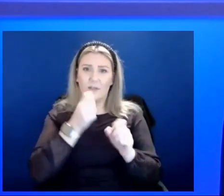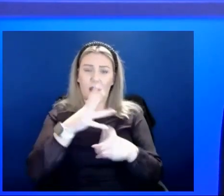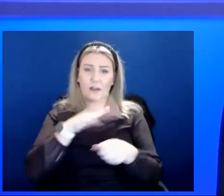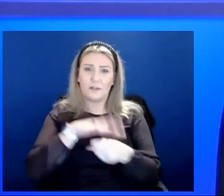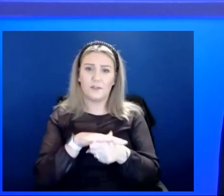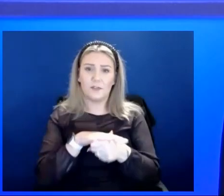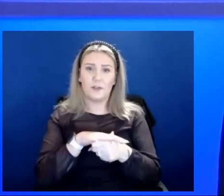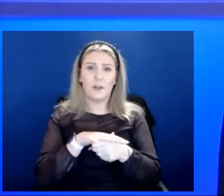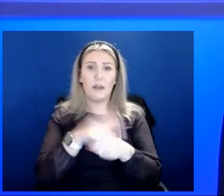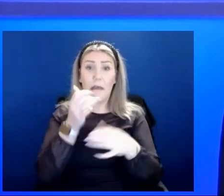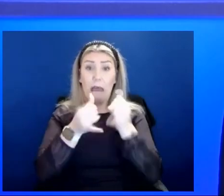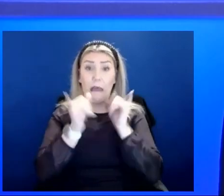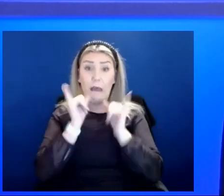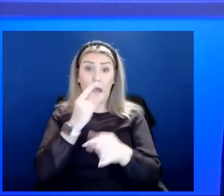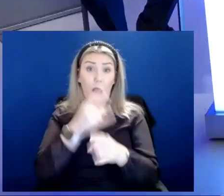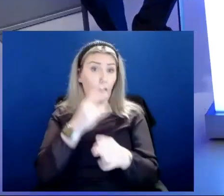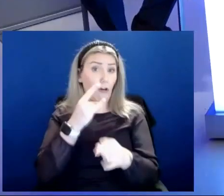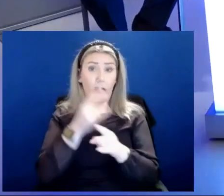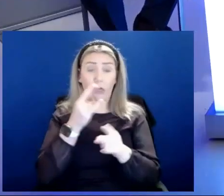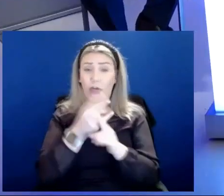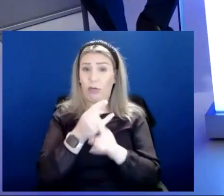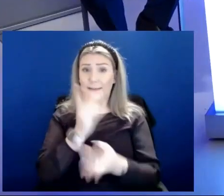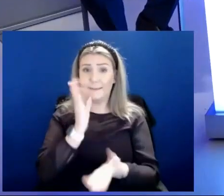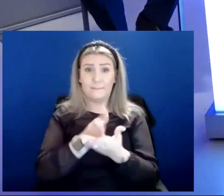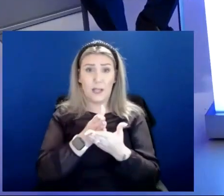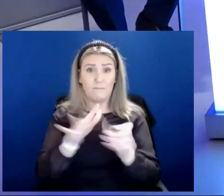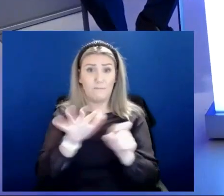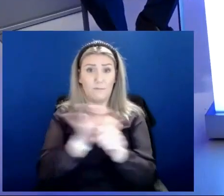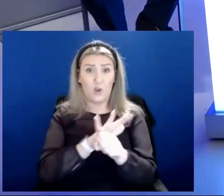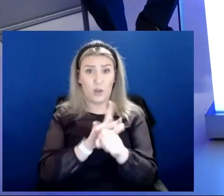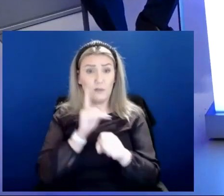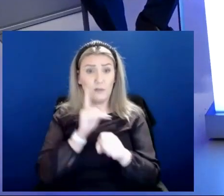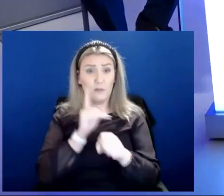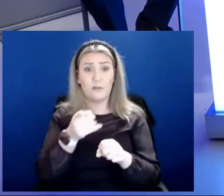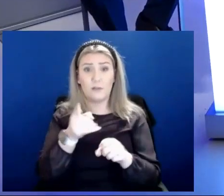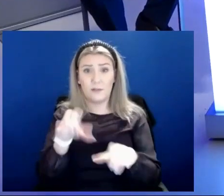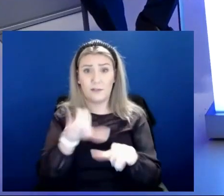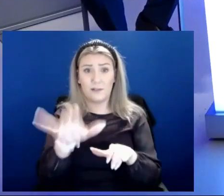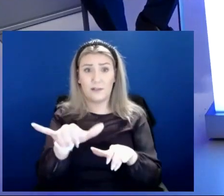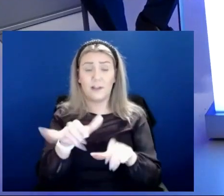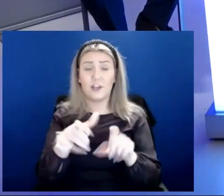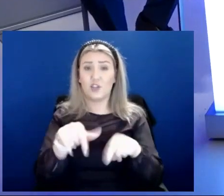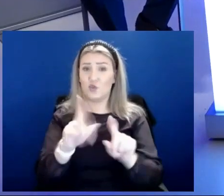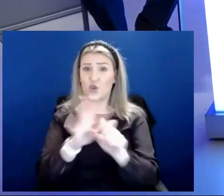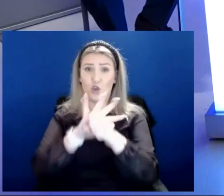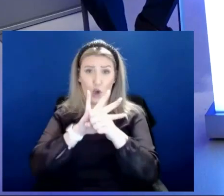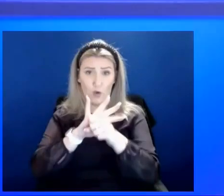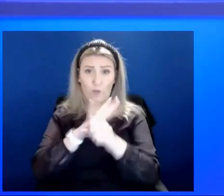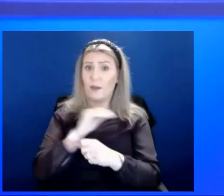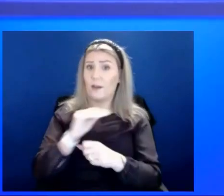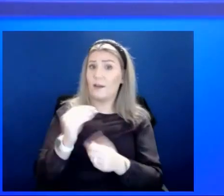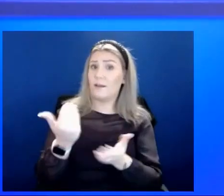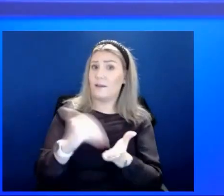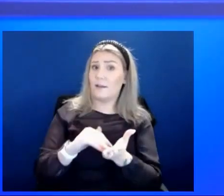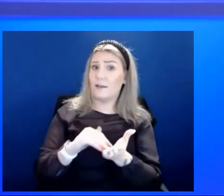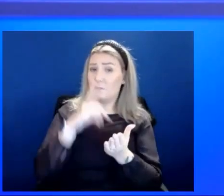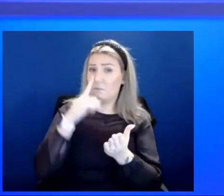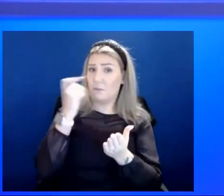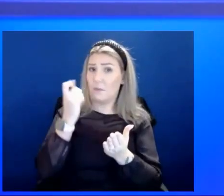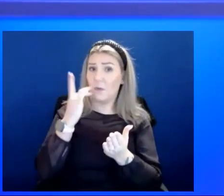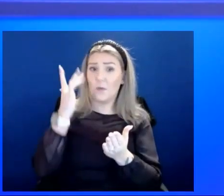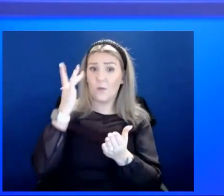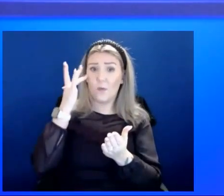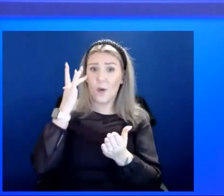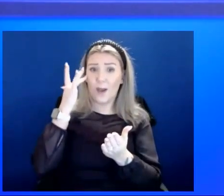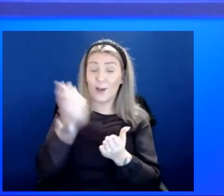completely. You shared that. You did that during COVID. During COVID, and I've done it again because a couple of